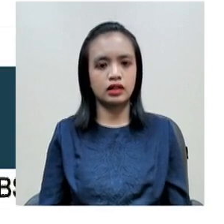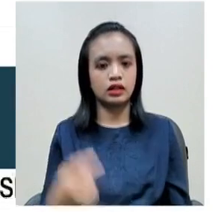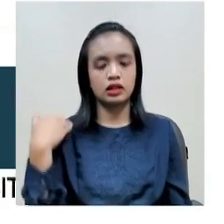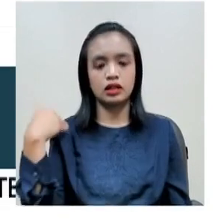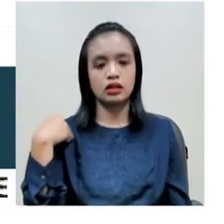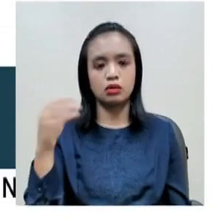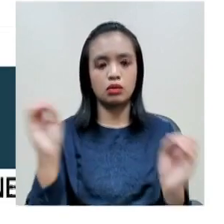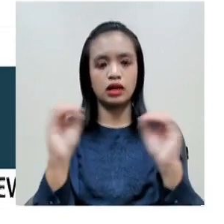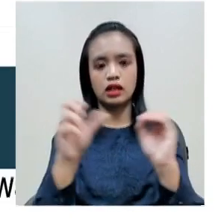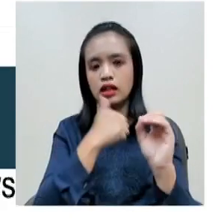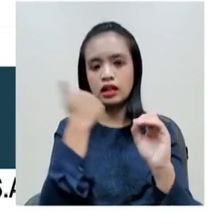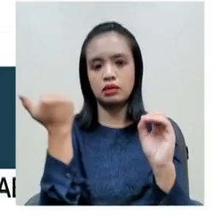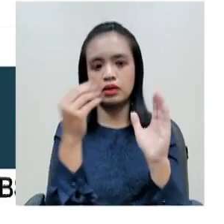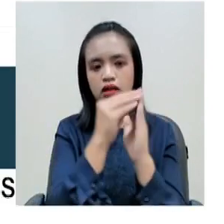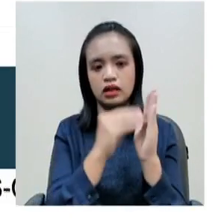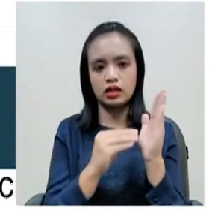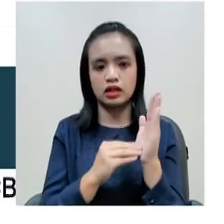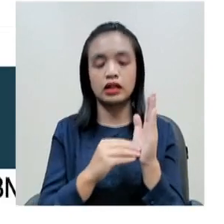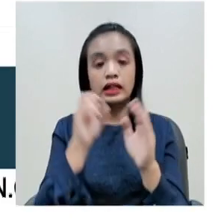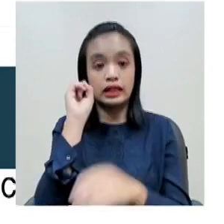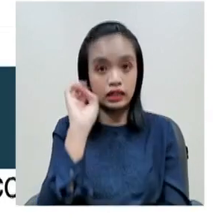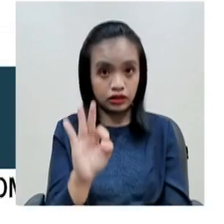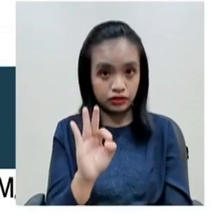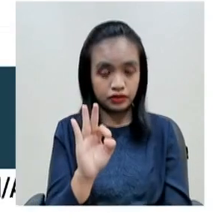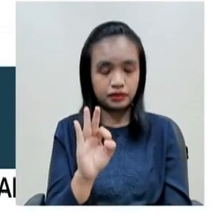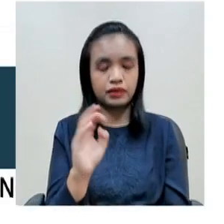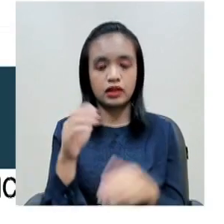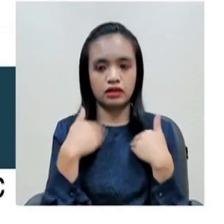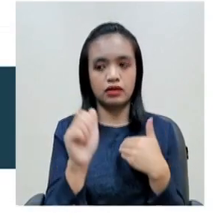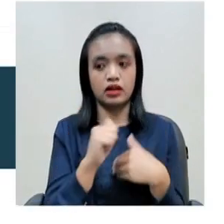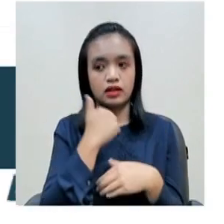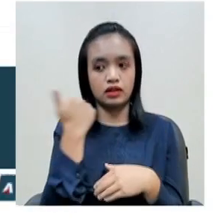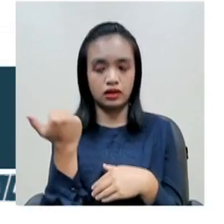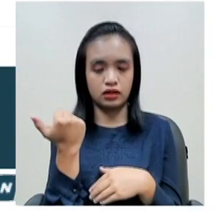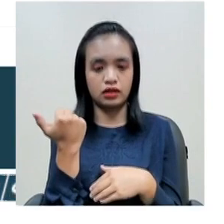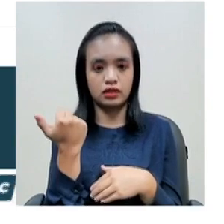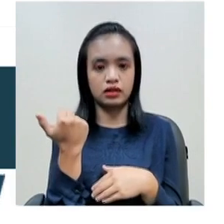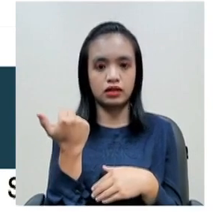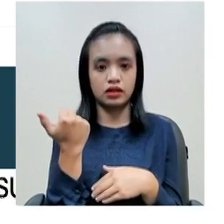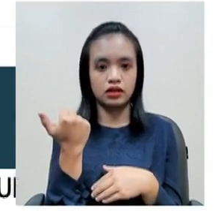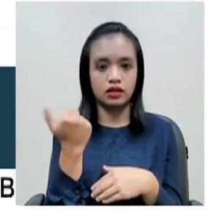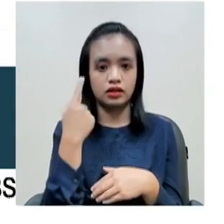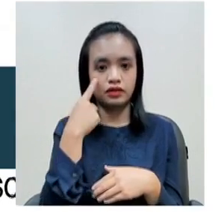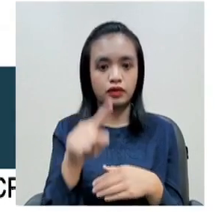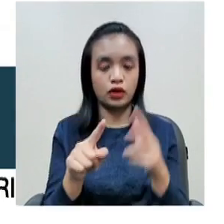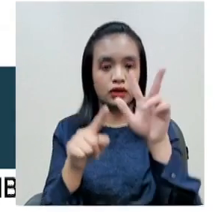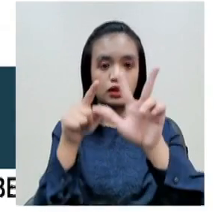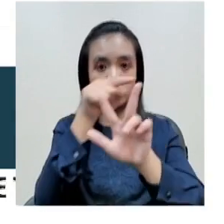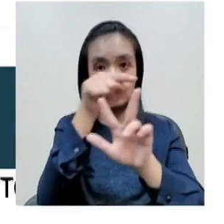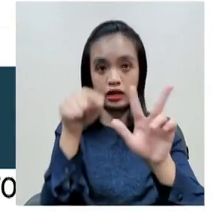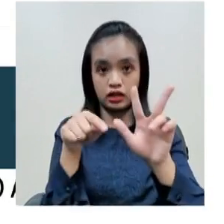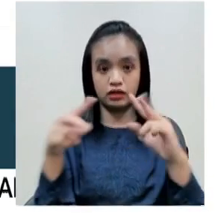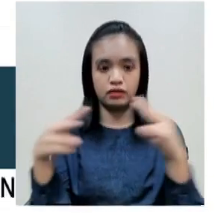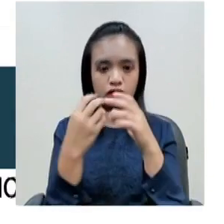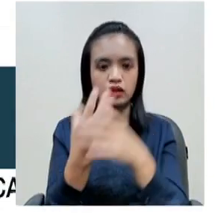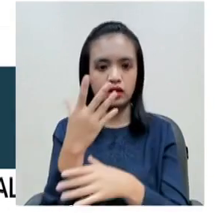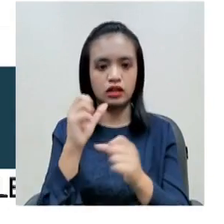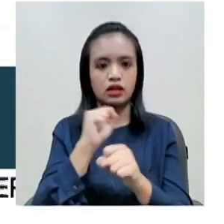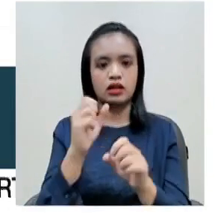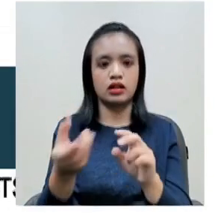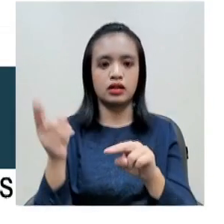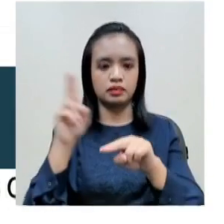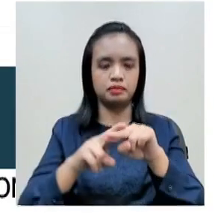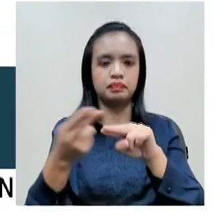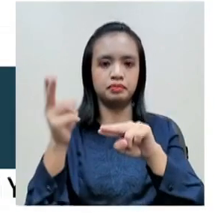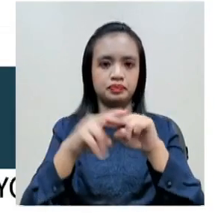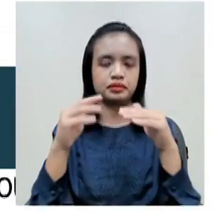any other parameters. If there are other parameters that worsen for these three volcanoes, then we will consider stepping up the alert levels.